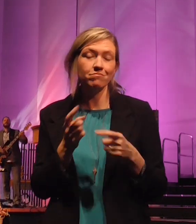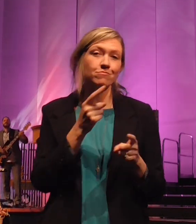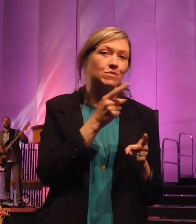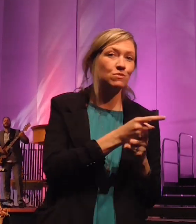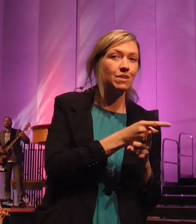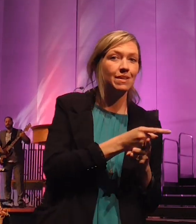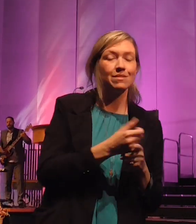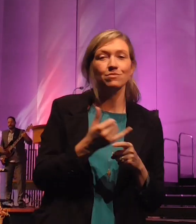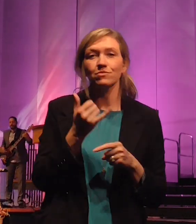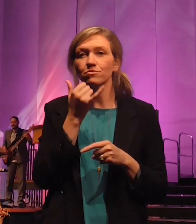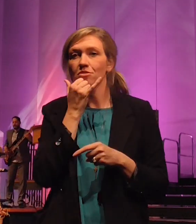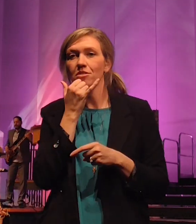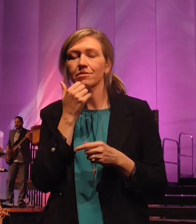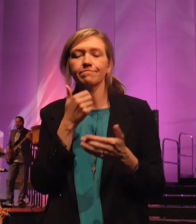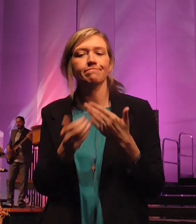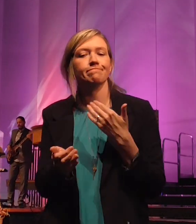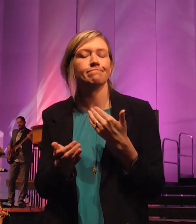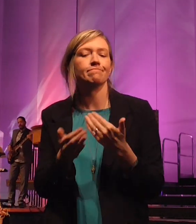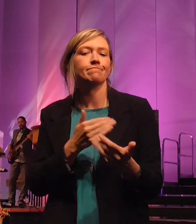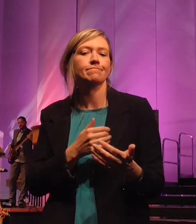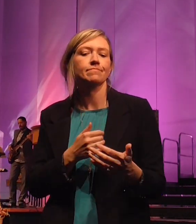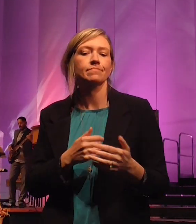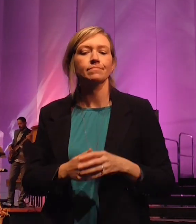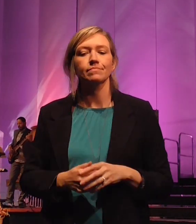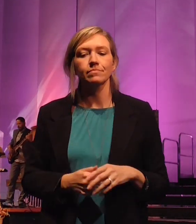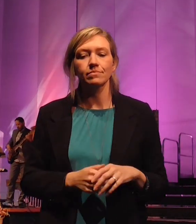Whether right or wrong